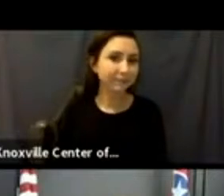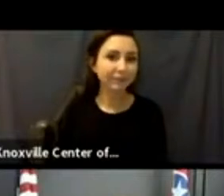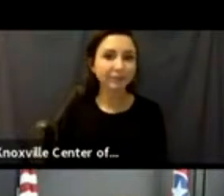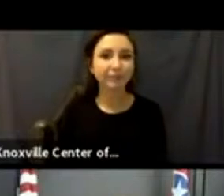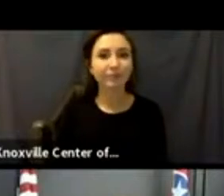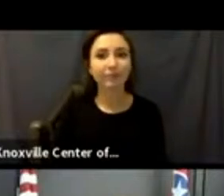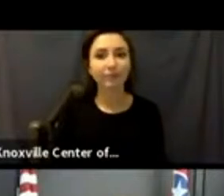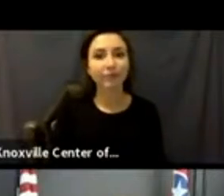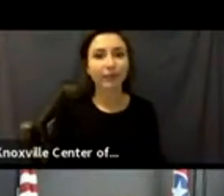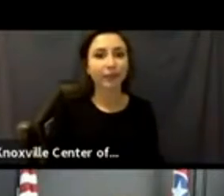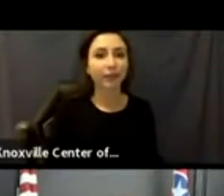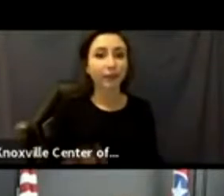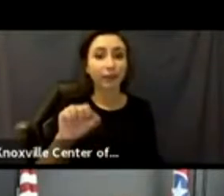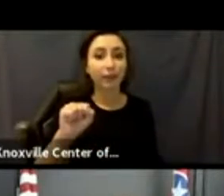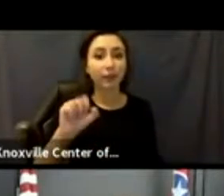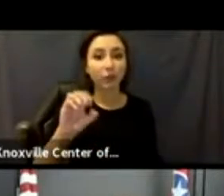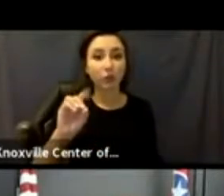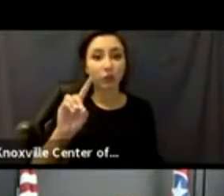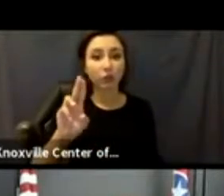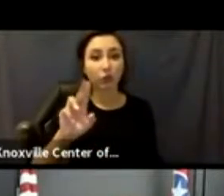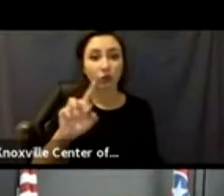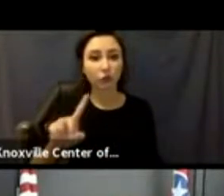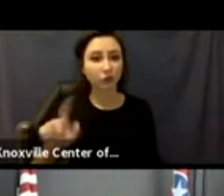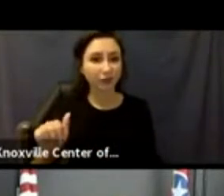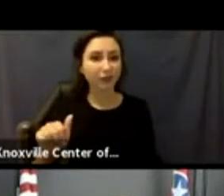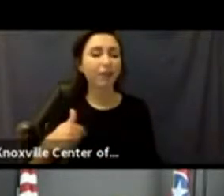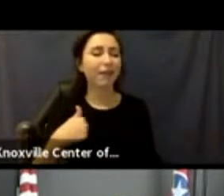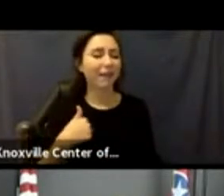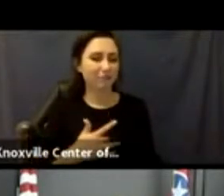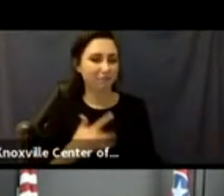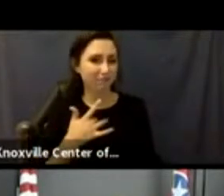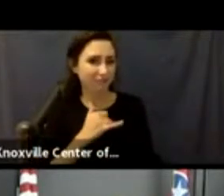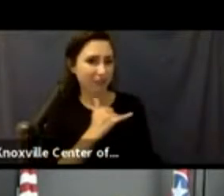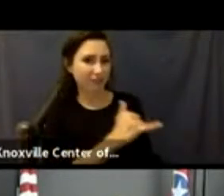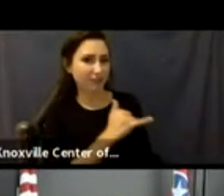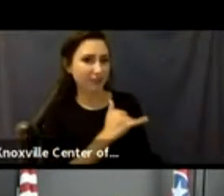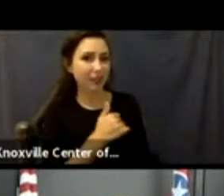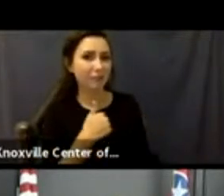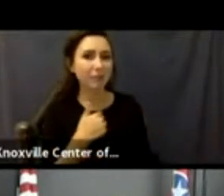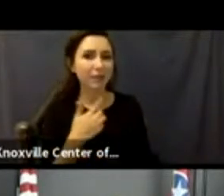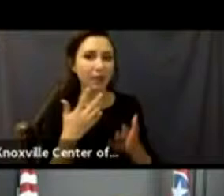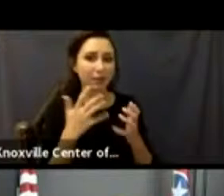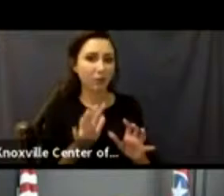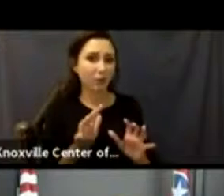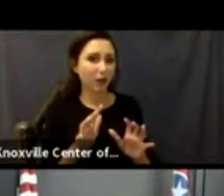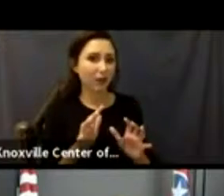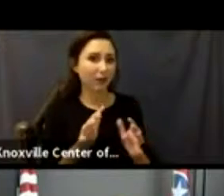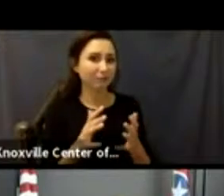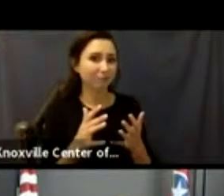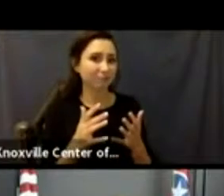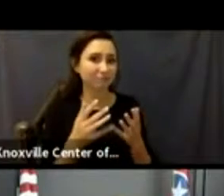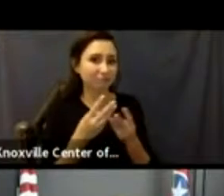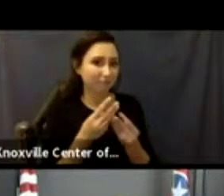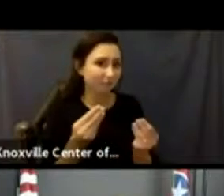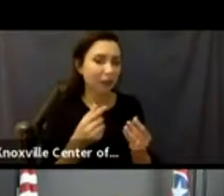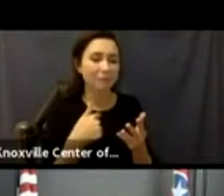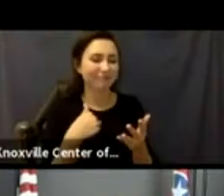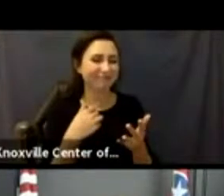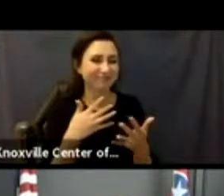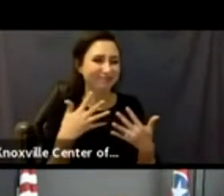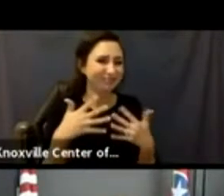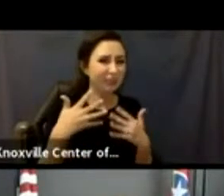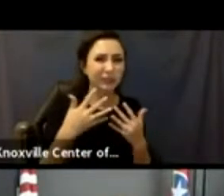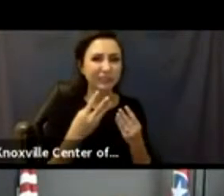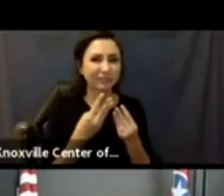Yeah, and I guess just I kind of have the same feeling as that, you know, I don't want to put anything else in, but I'm also a little bit nervous about taking this away, particularly with